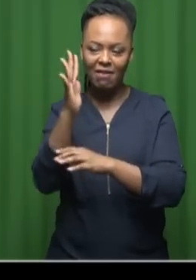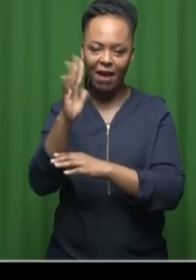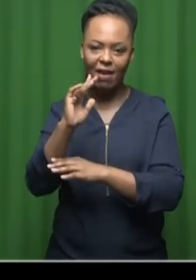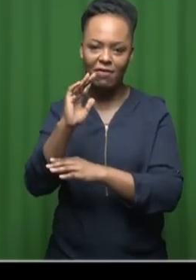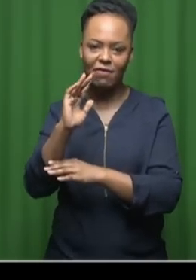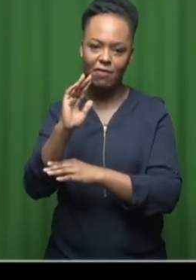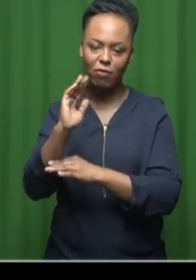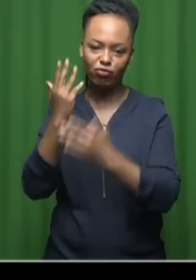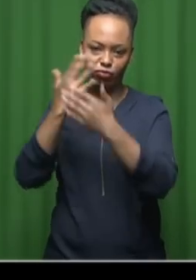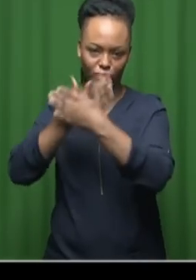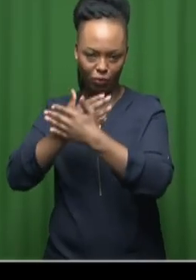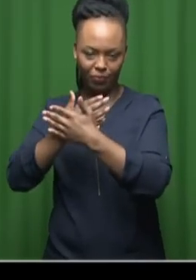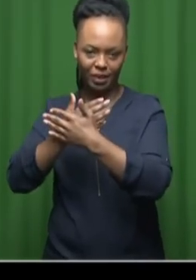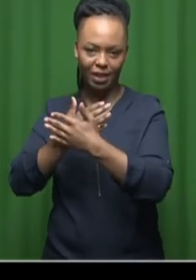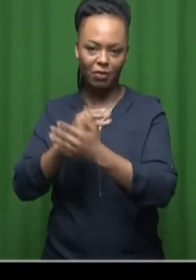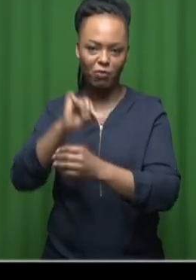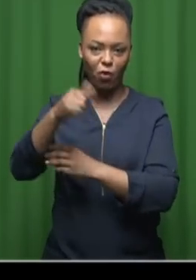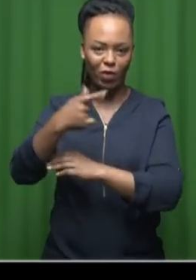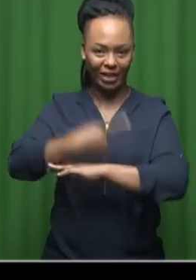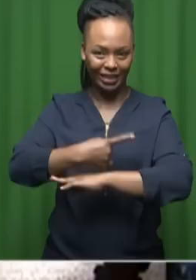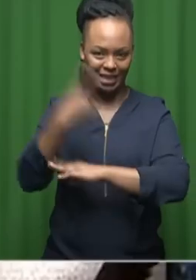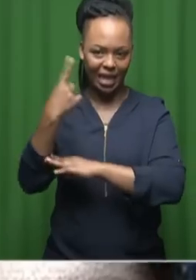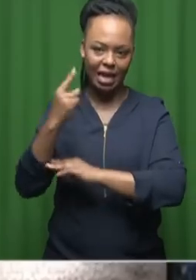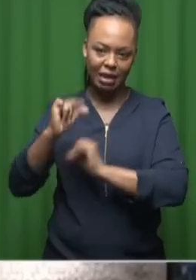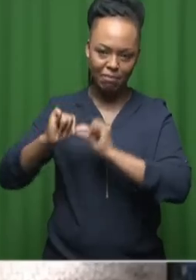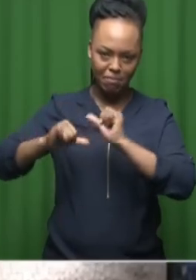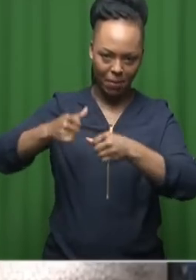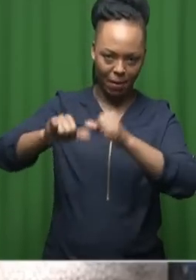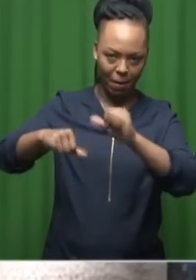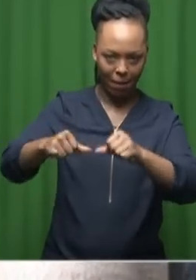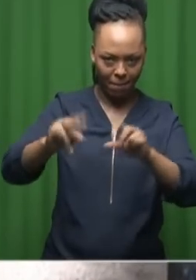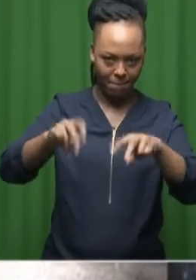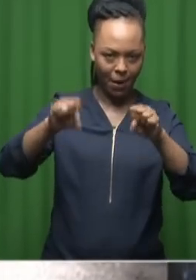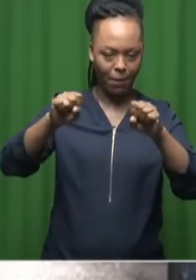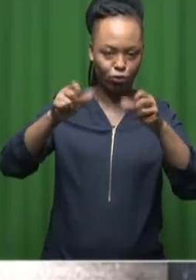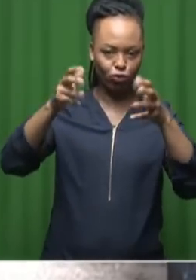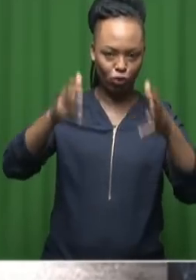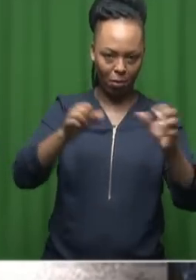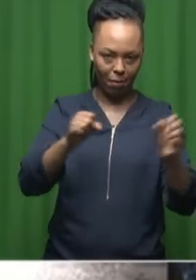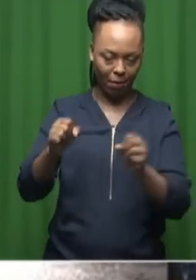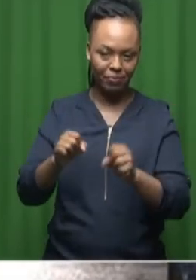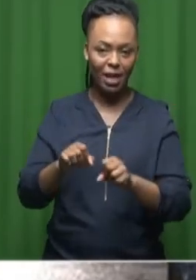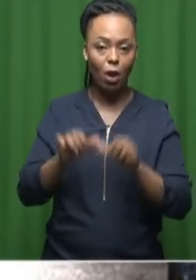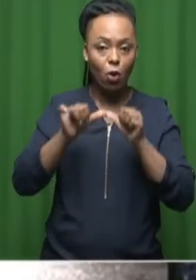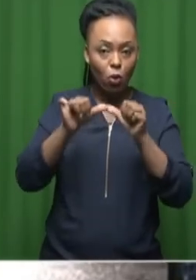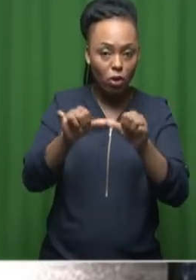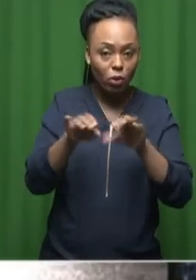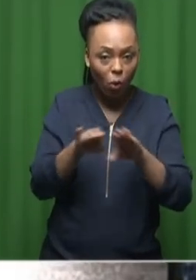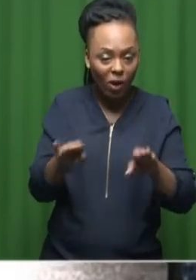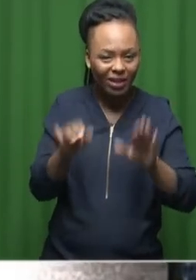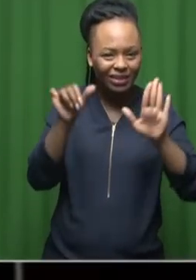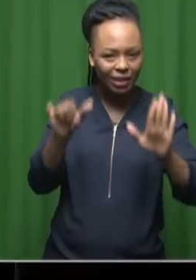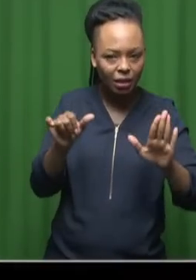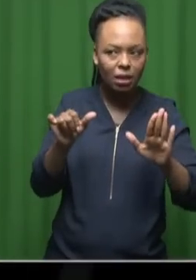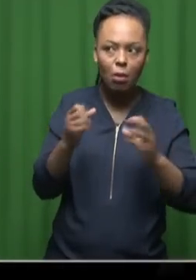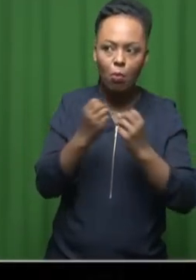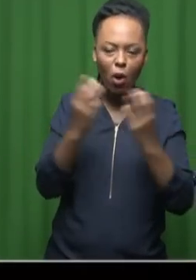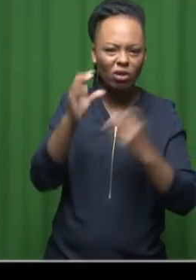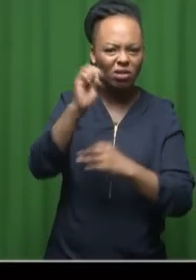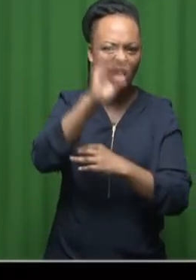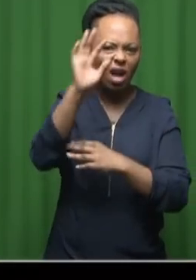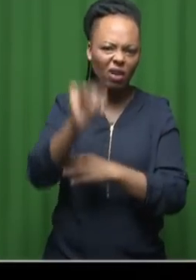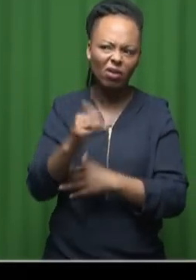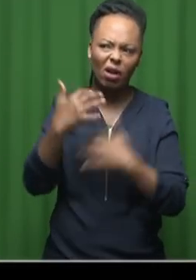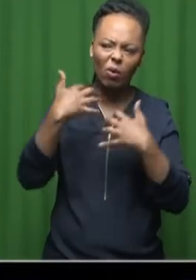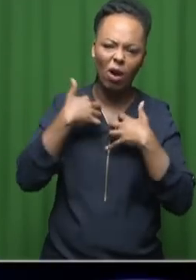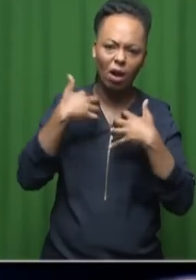this pattern will then be repeated until further notice. So the continuing stage 6 load shedding is worrying for South Africa